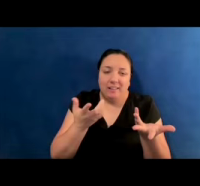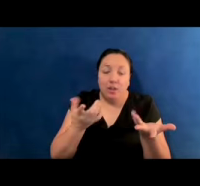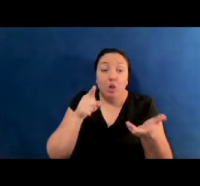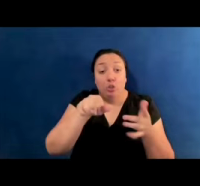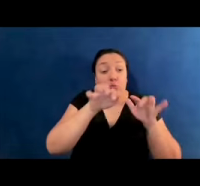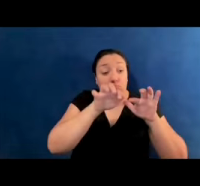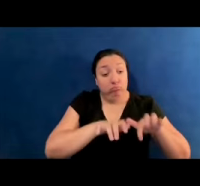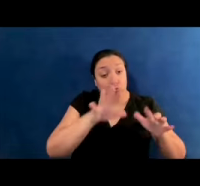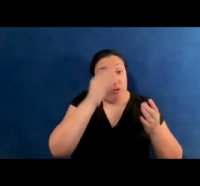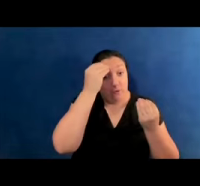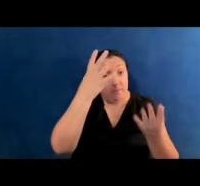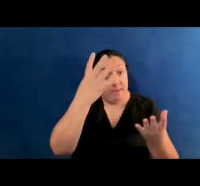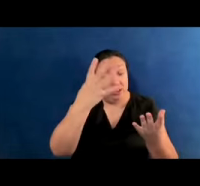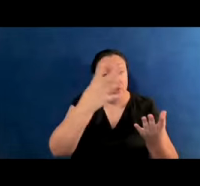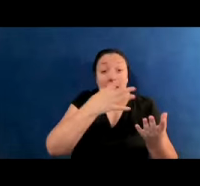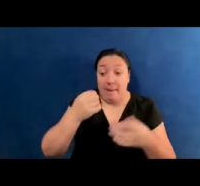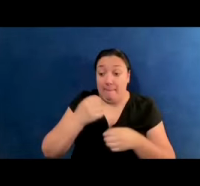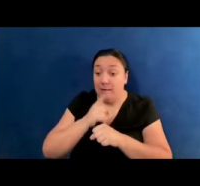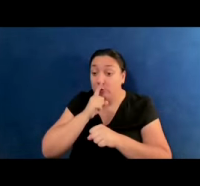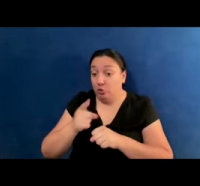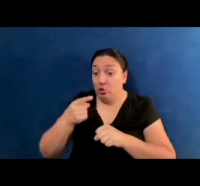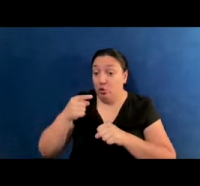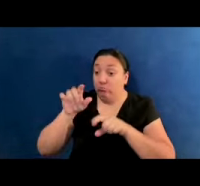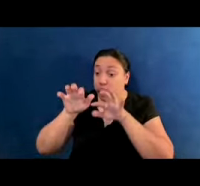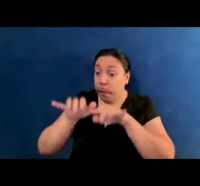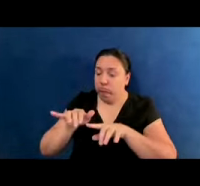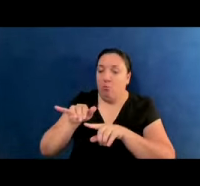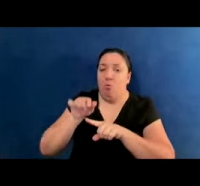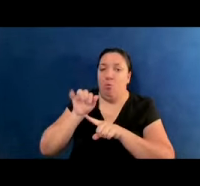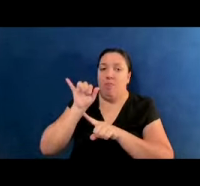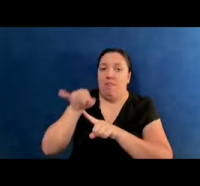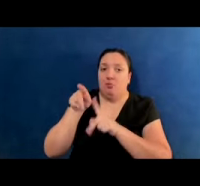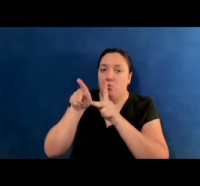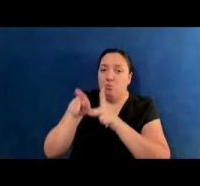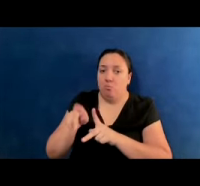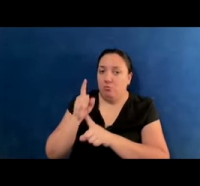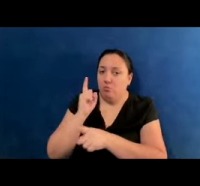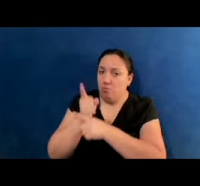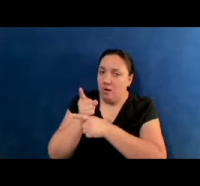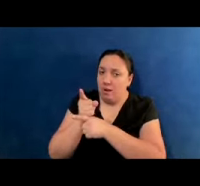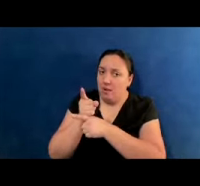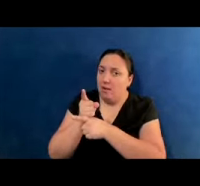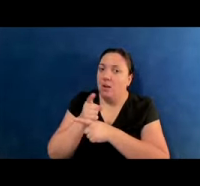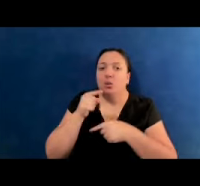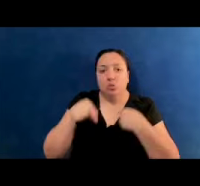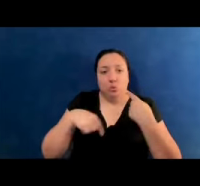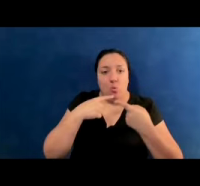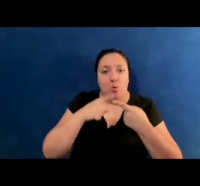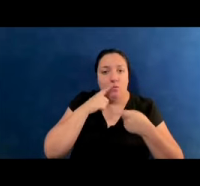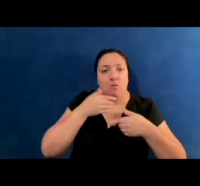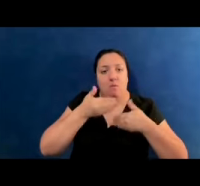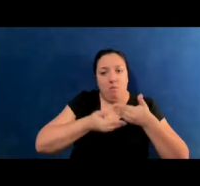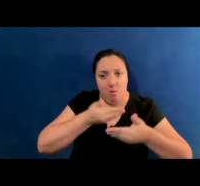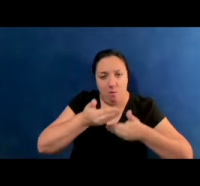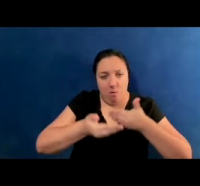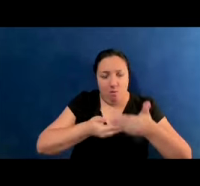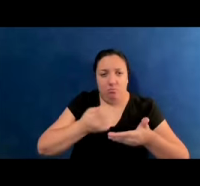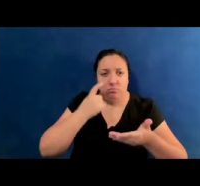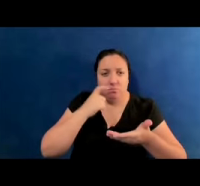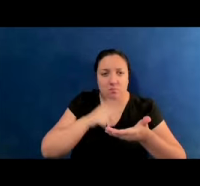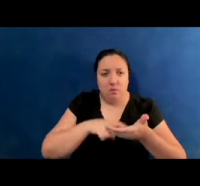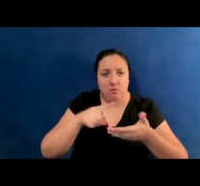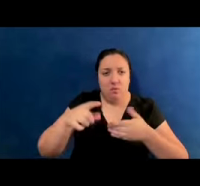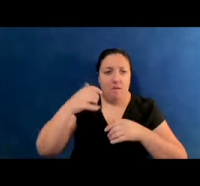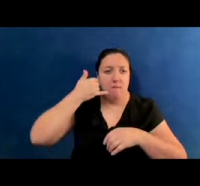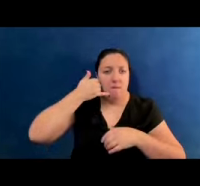that information was entered by the right person. In this case, when you're going through the flow, you will actually get a text message with a